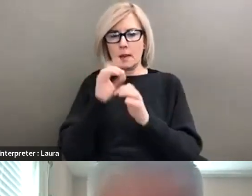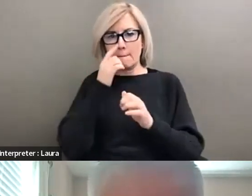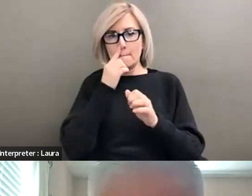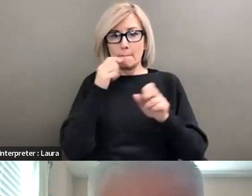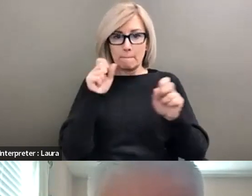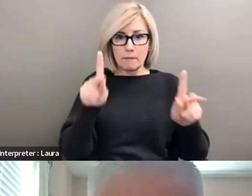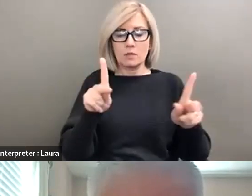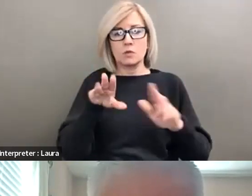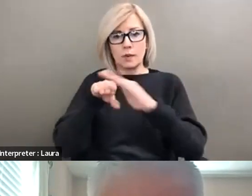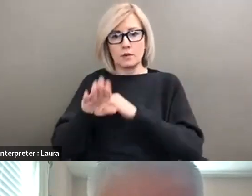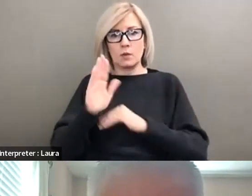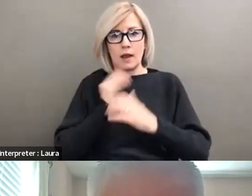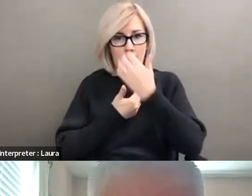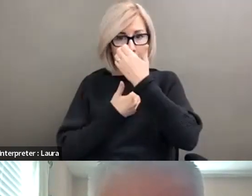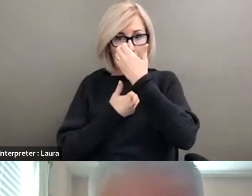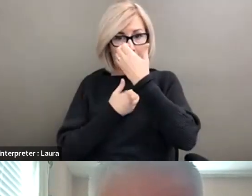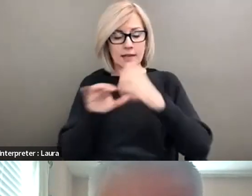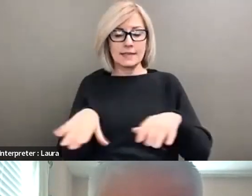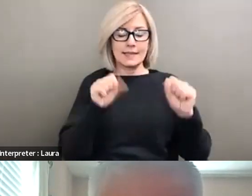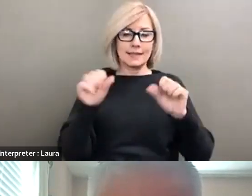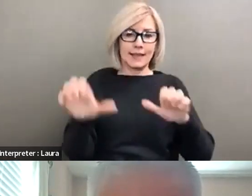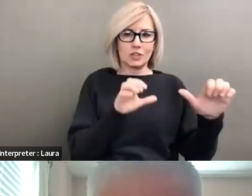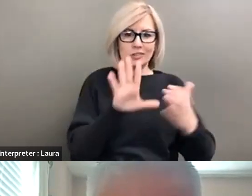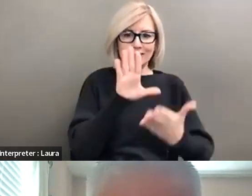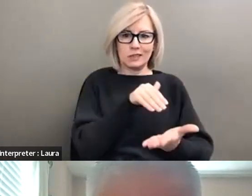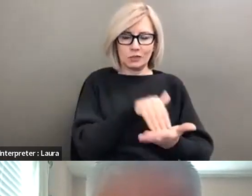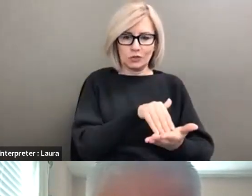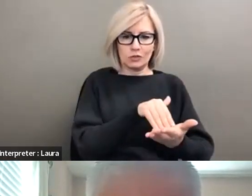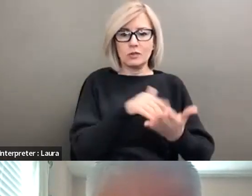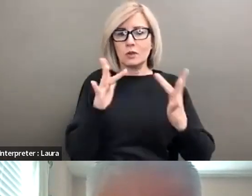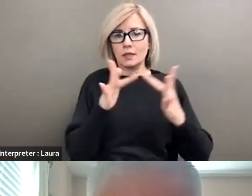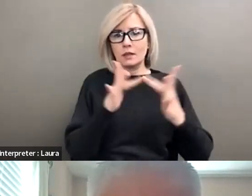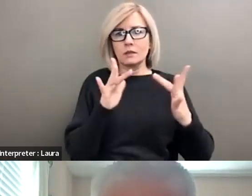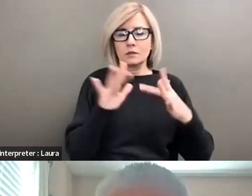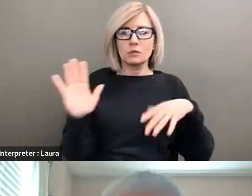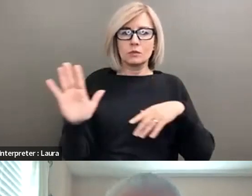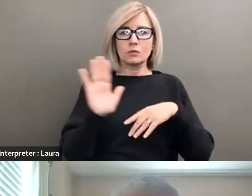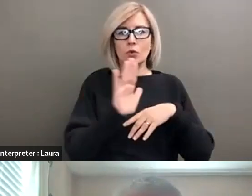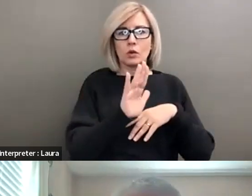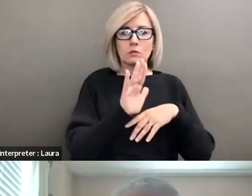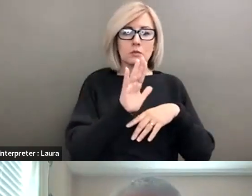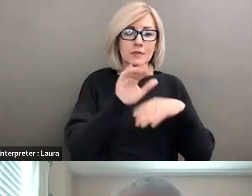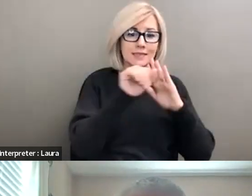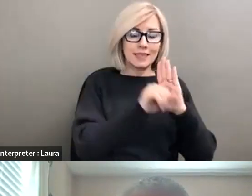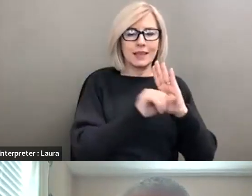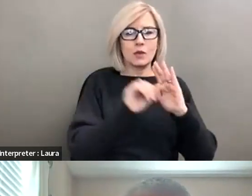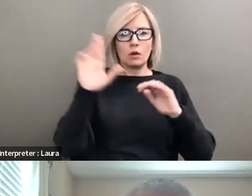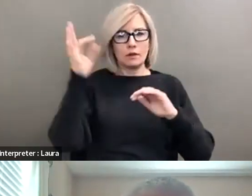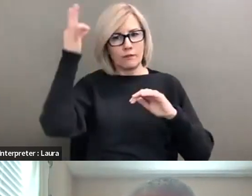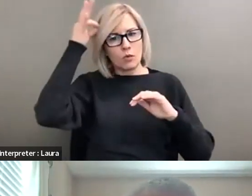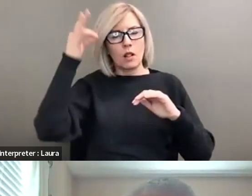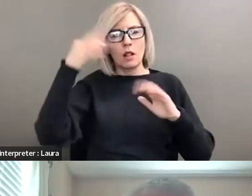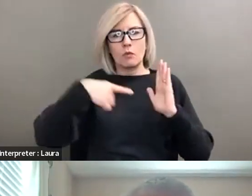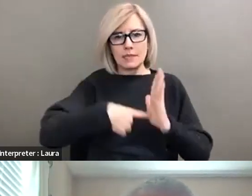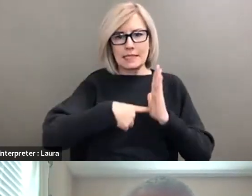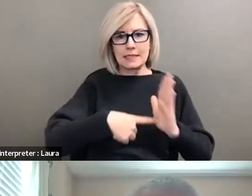to go into our Take Action Center, and you can contact your either your state or your federal